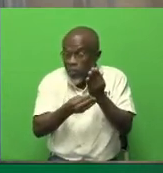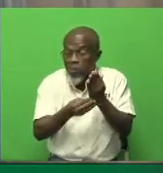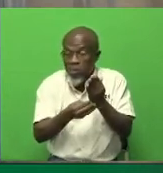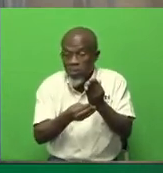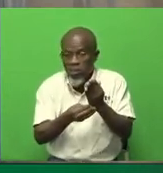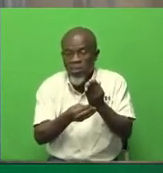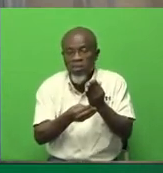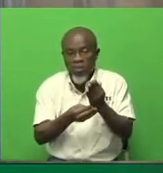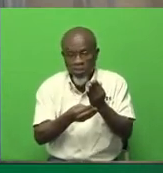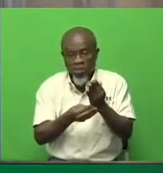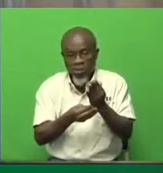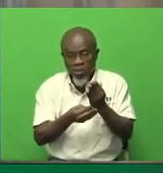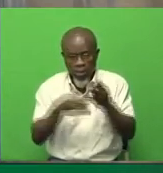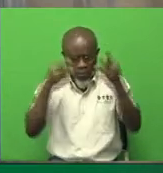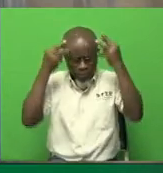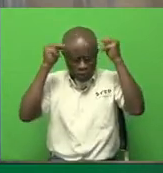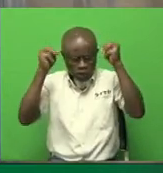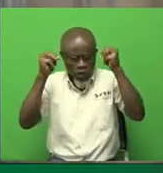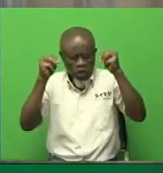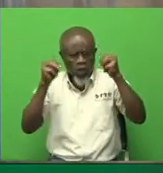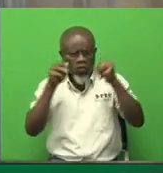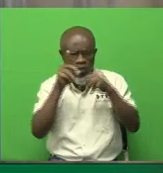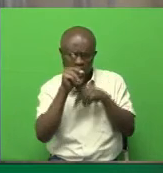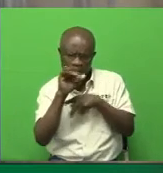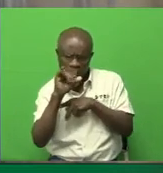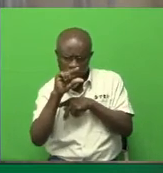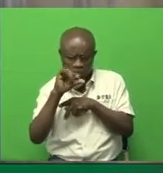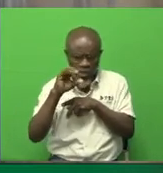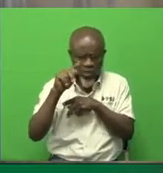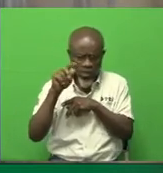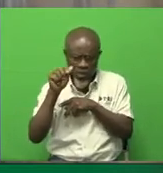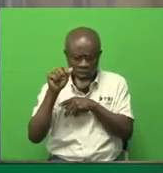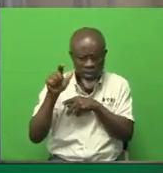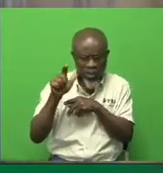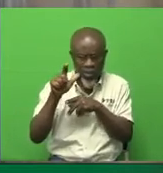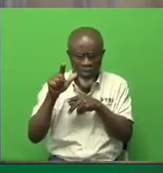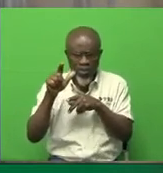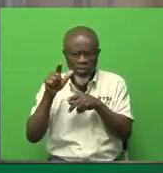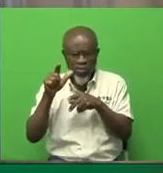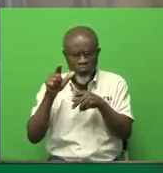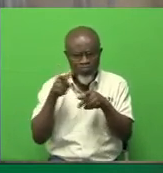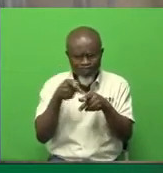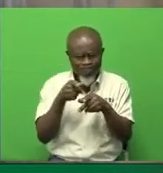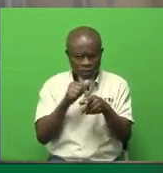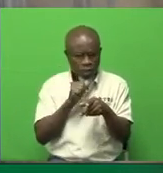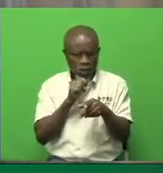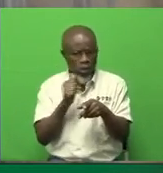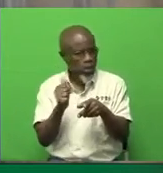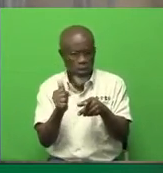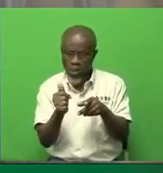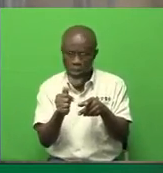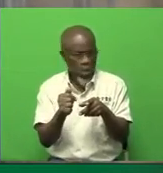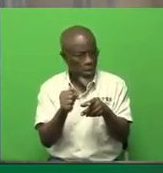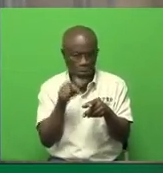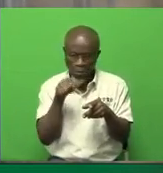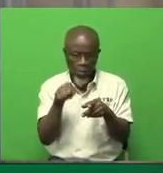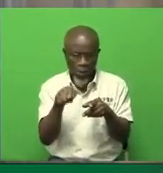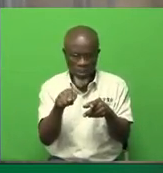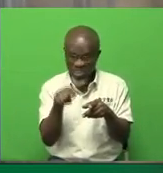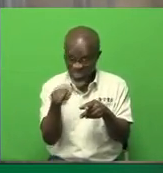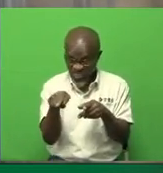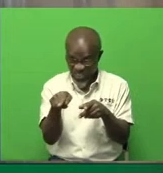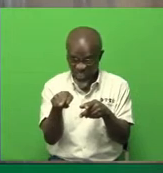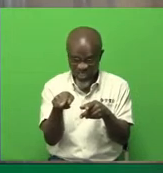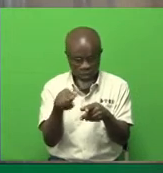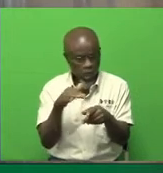Ministry of digital transformation is not digitized it is often said that the devra is in the details let's look